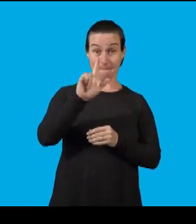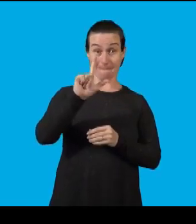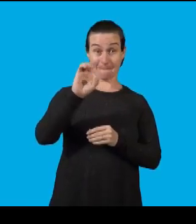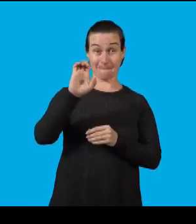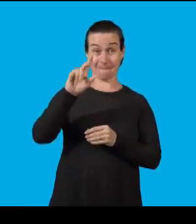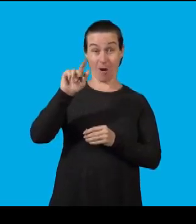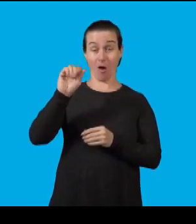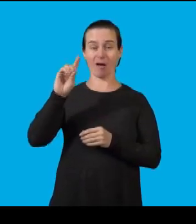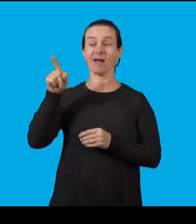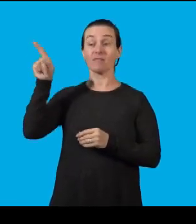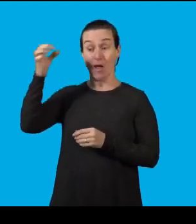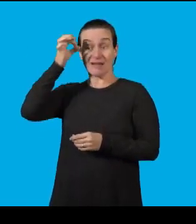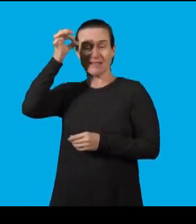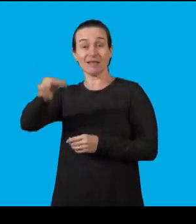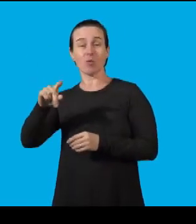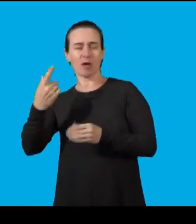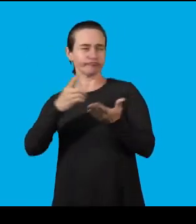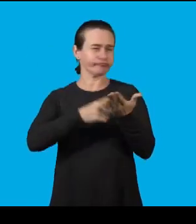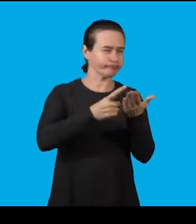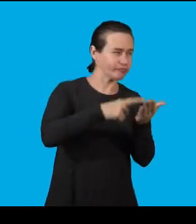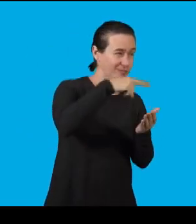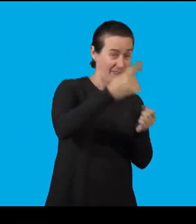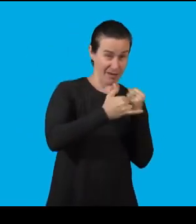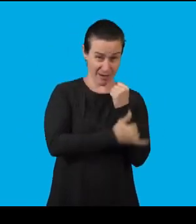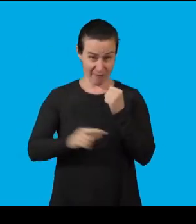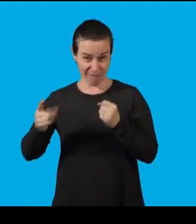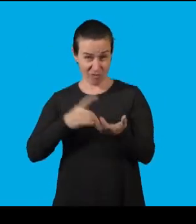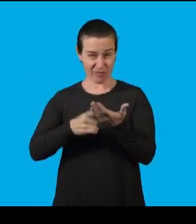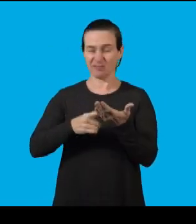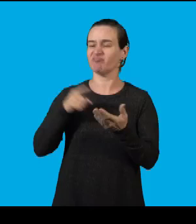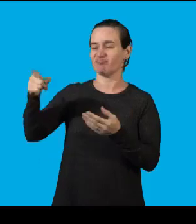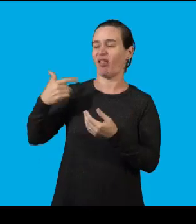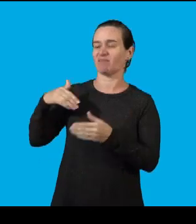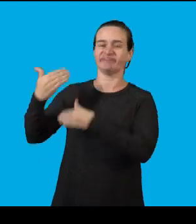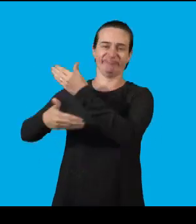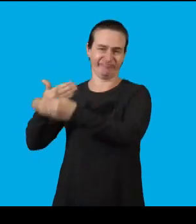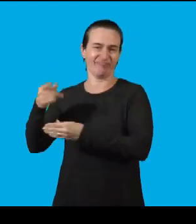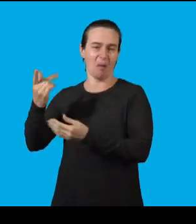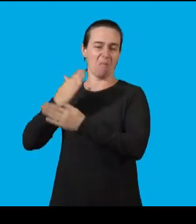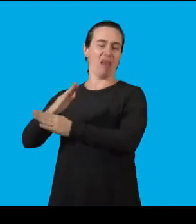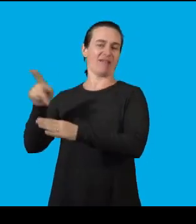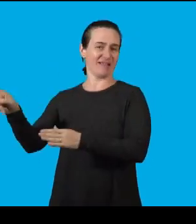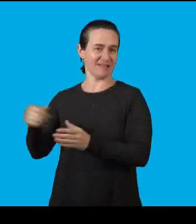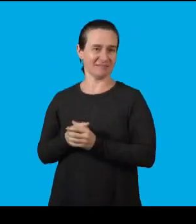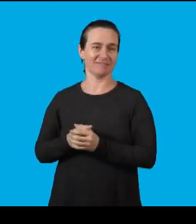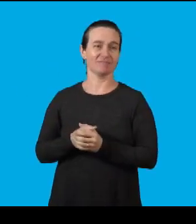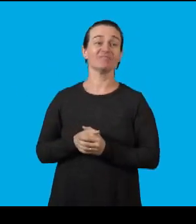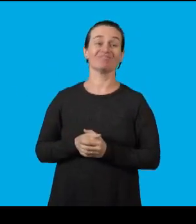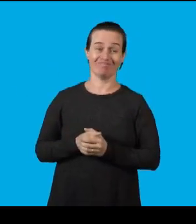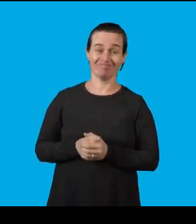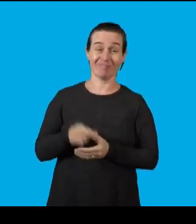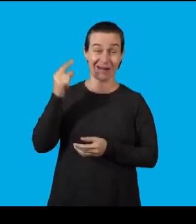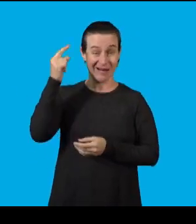took without discussing with other countries. The USA saw the Berlin blockade as